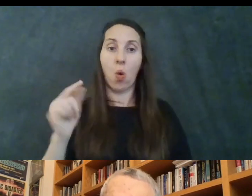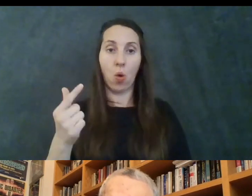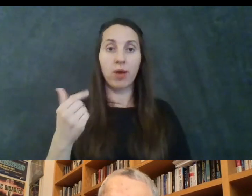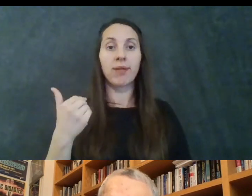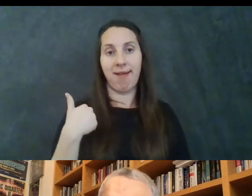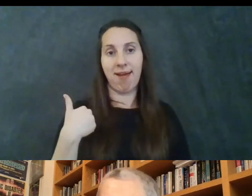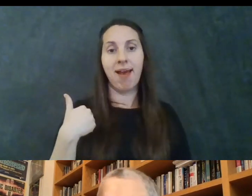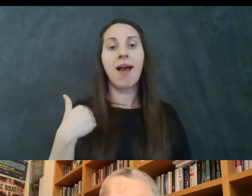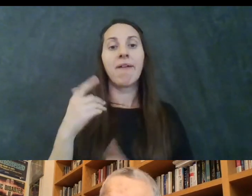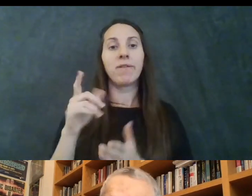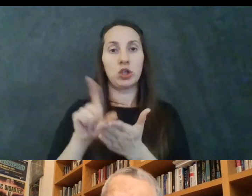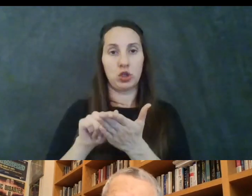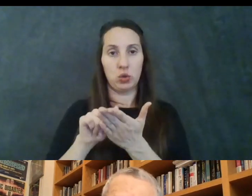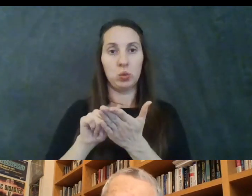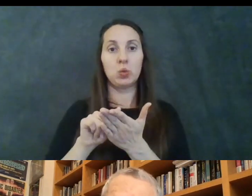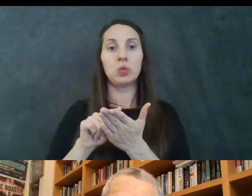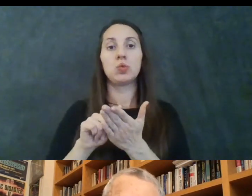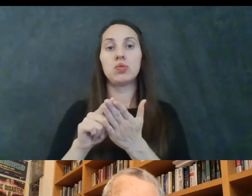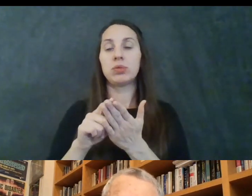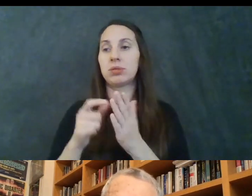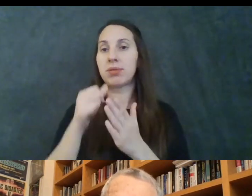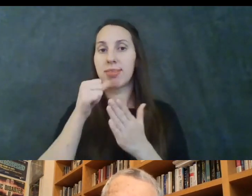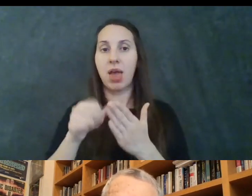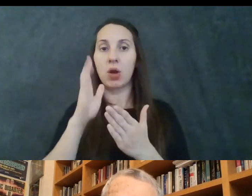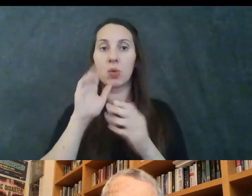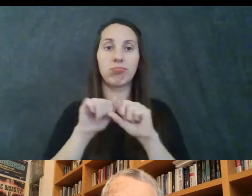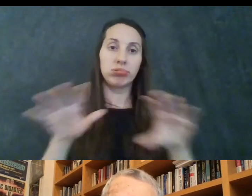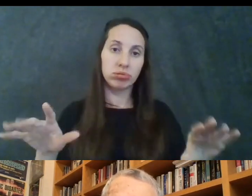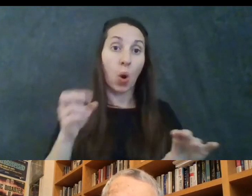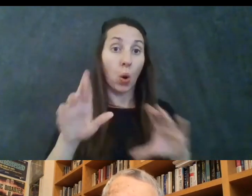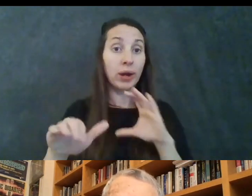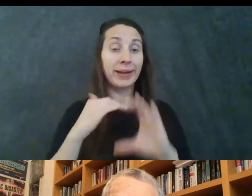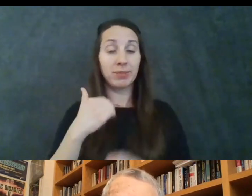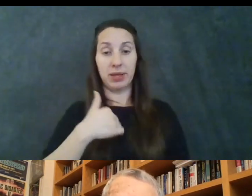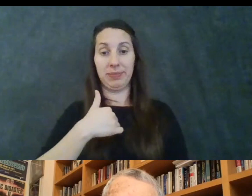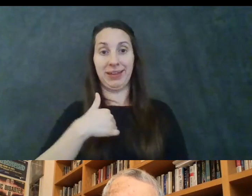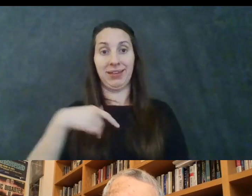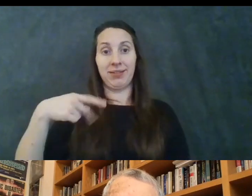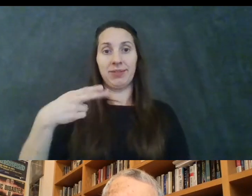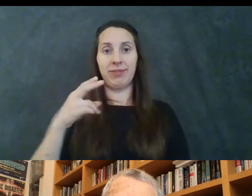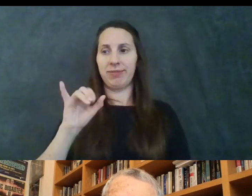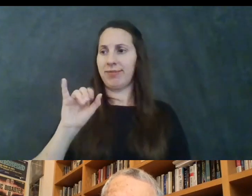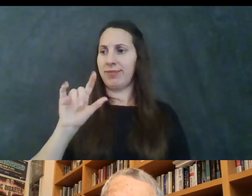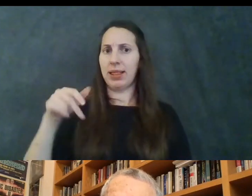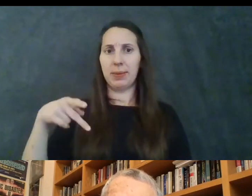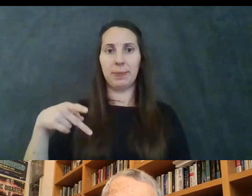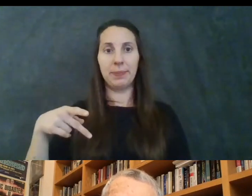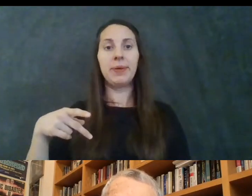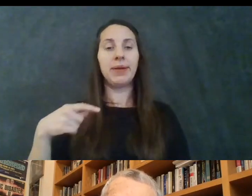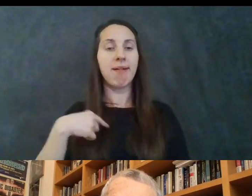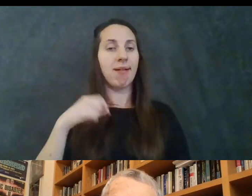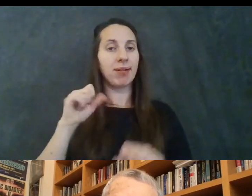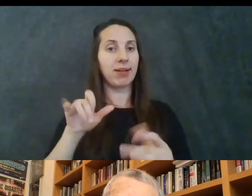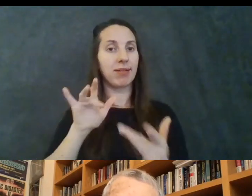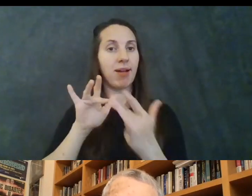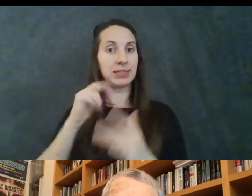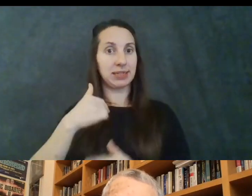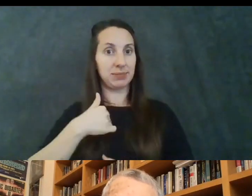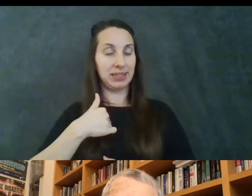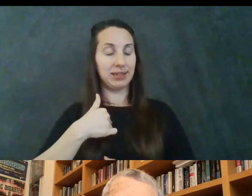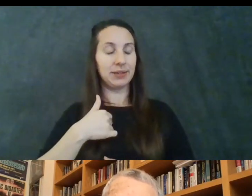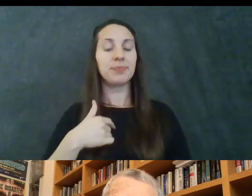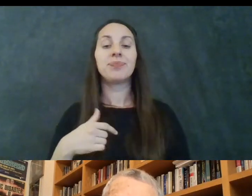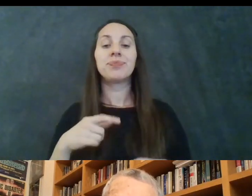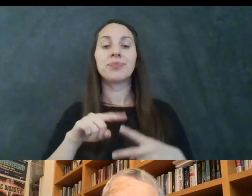can email me, which is my email's on the website. So please feel free to get in touch to help move the work forward. We also have a